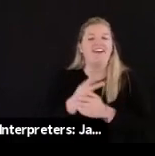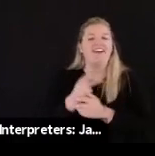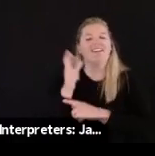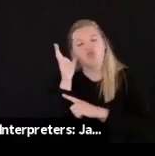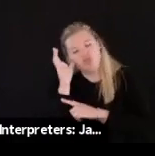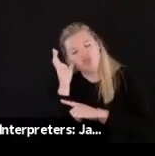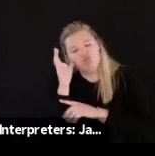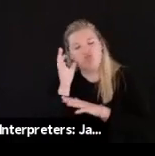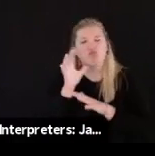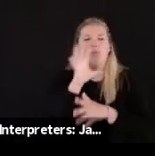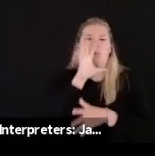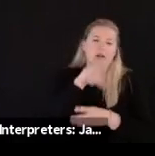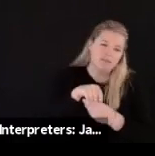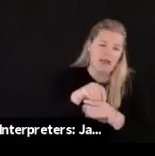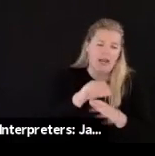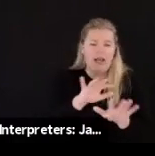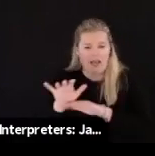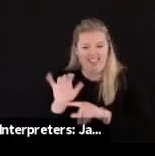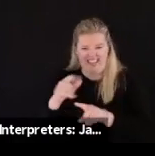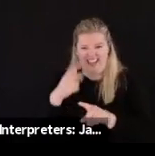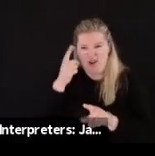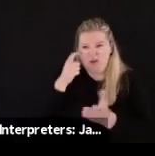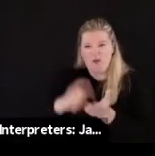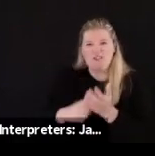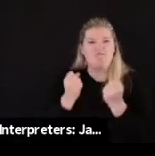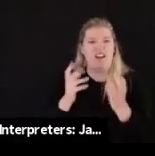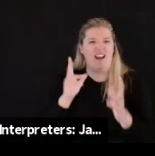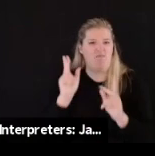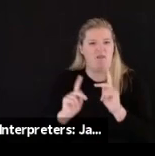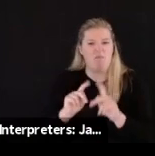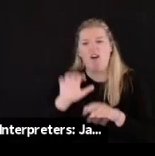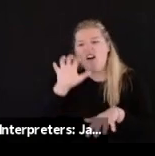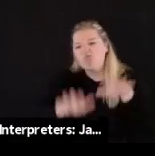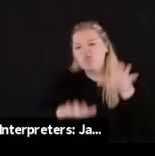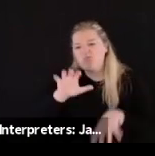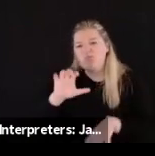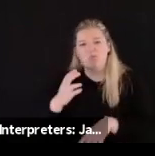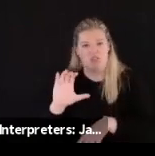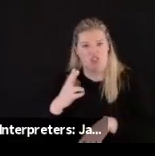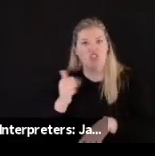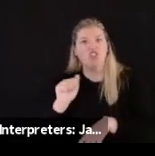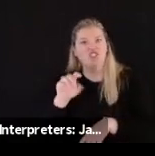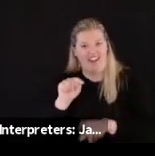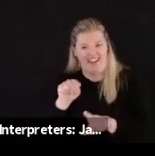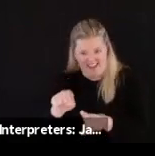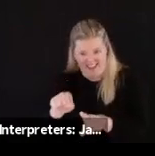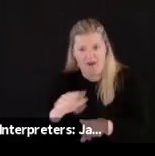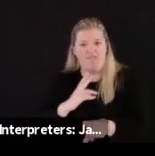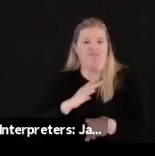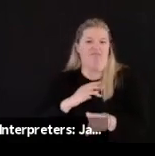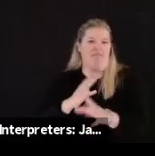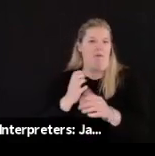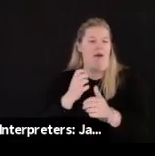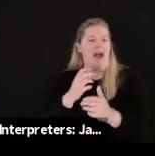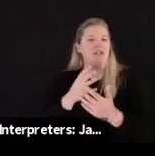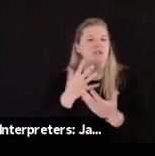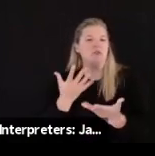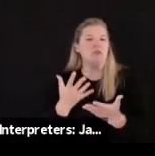also participating in the chat. There were some remarkable comments that I just want to spend some time